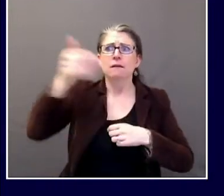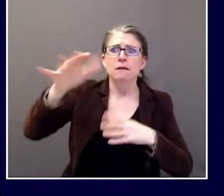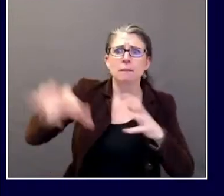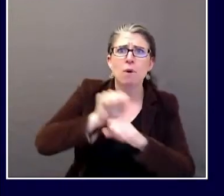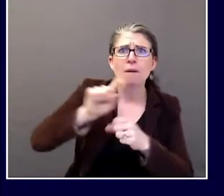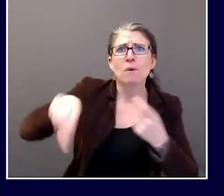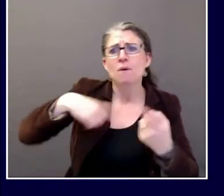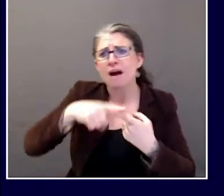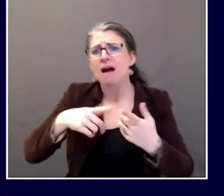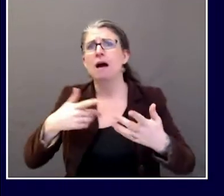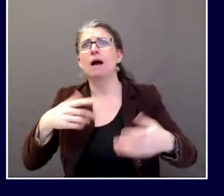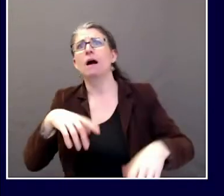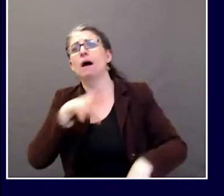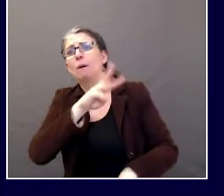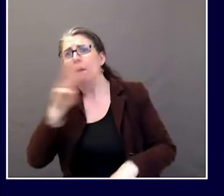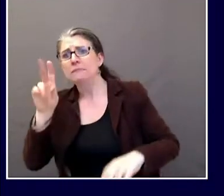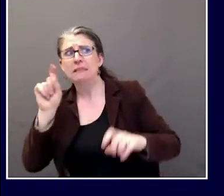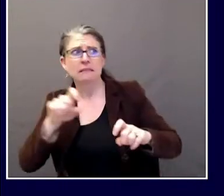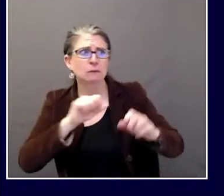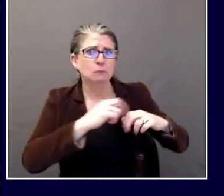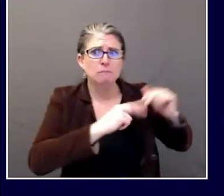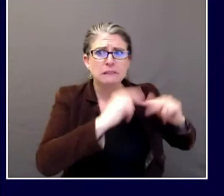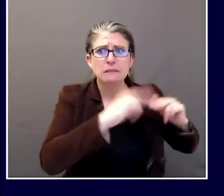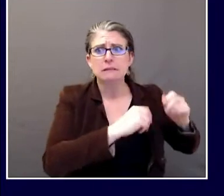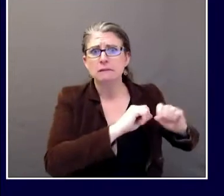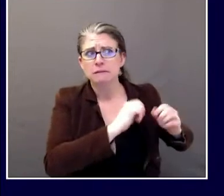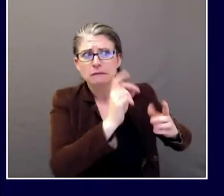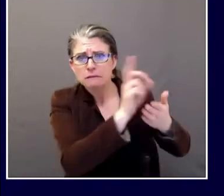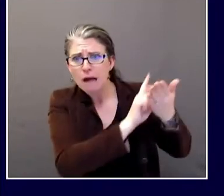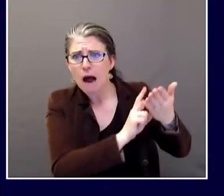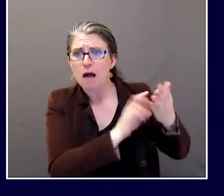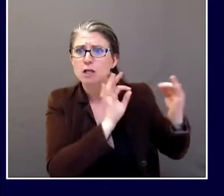that people's requests are being seen and booked?